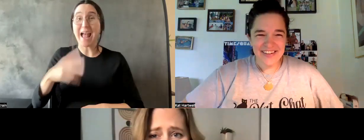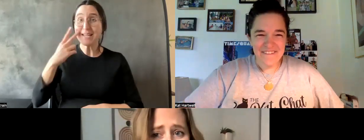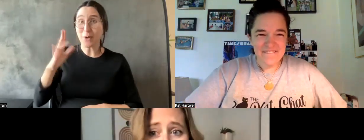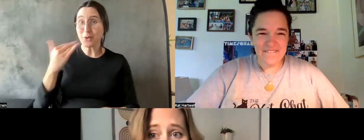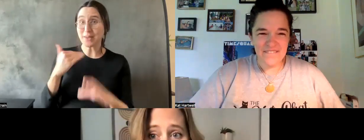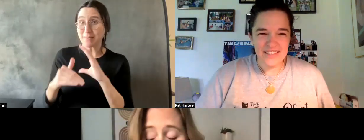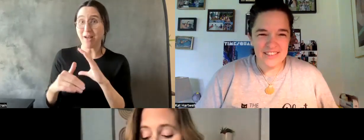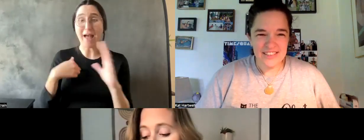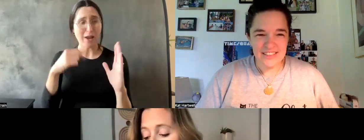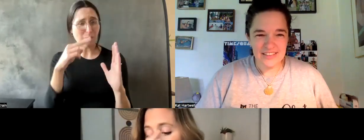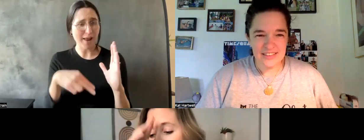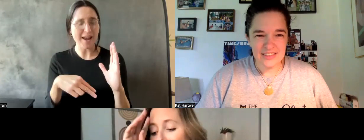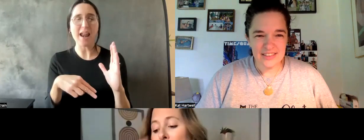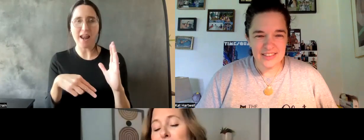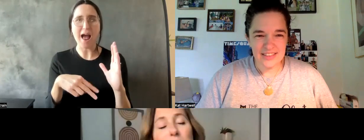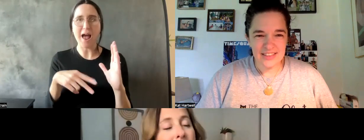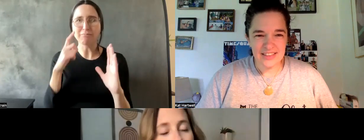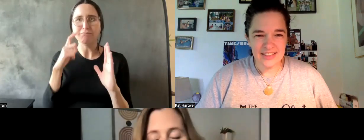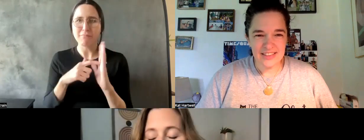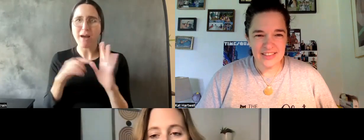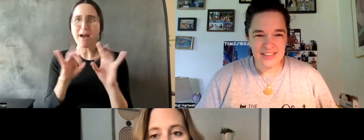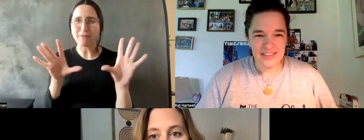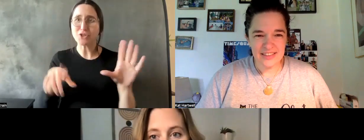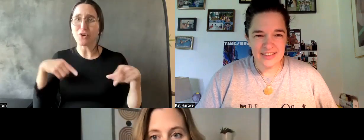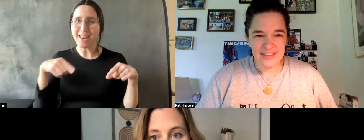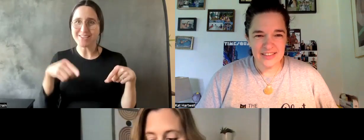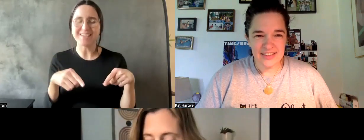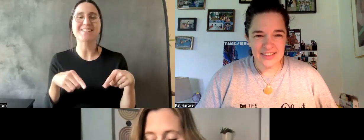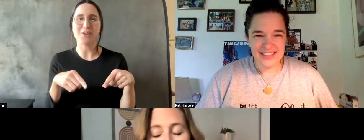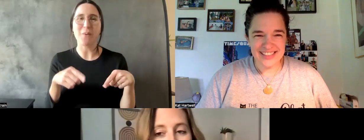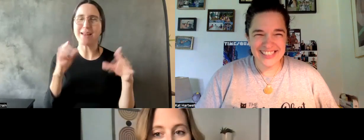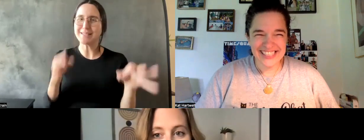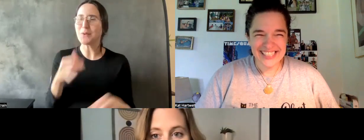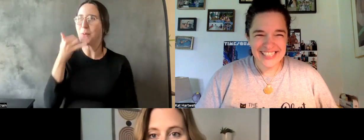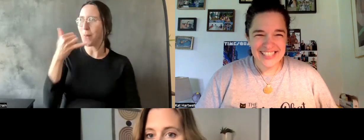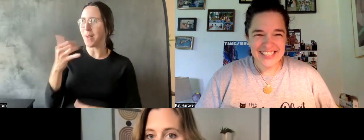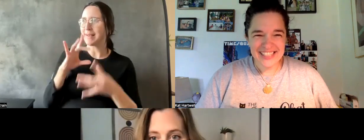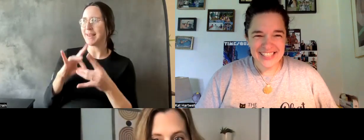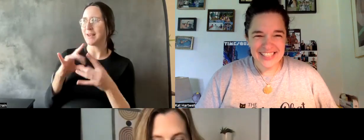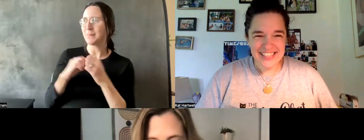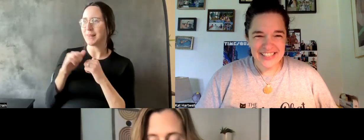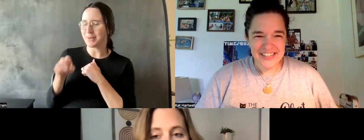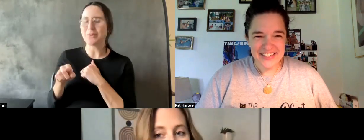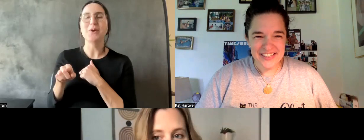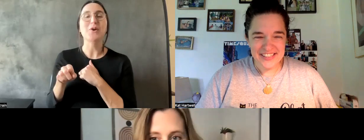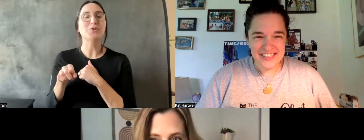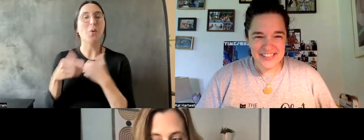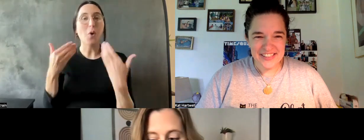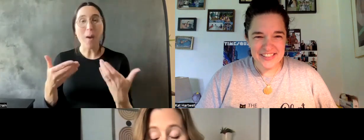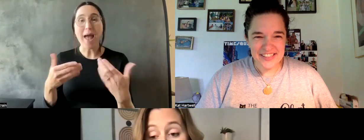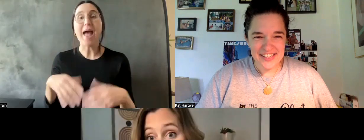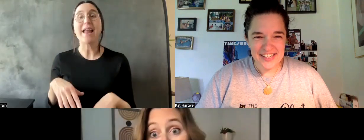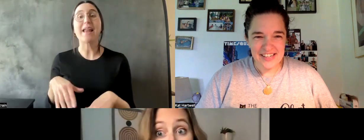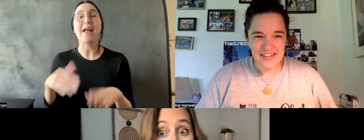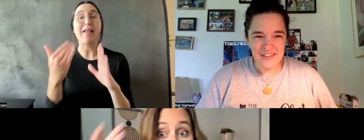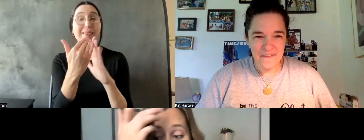I had to call you. And she goes, send me a couple hotels that you're thinking about staying in, and I will let you know whether they're good or